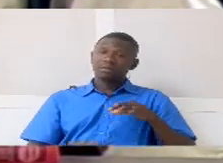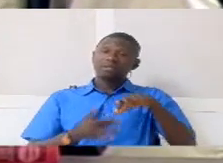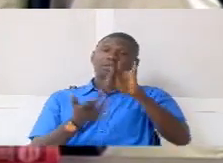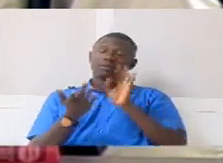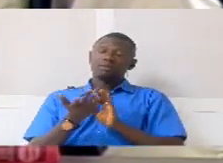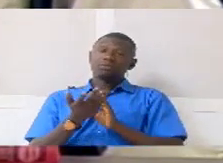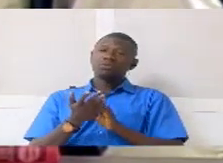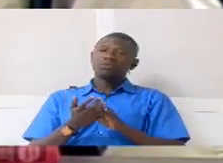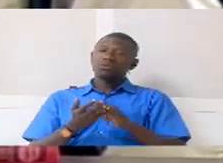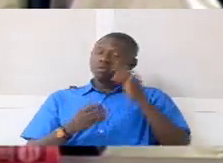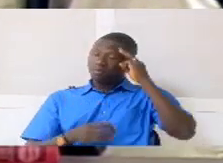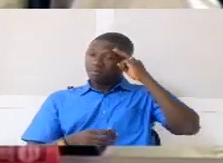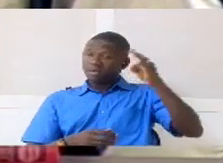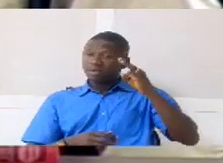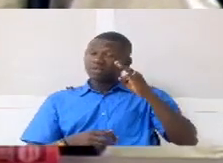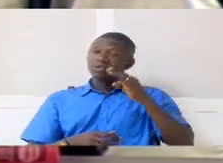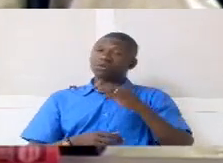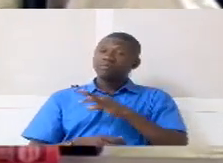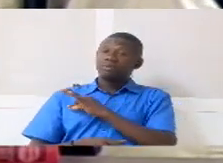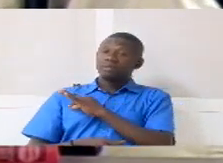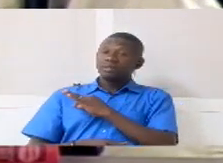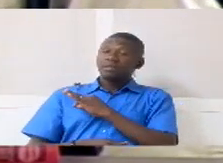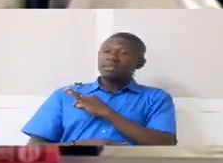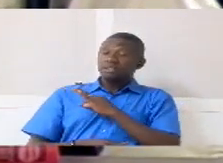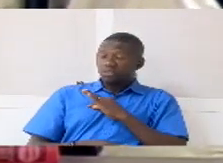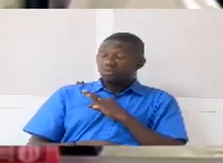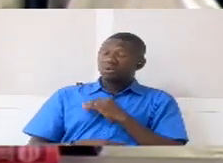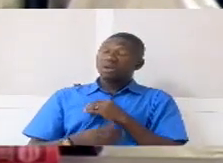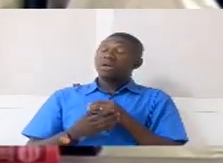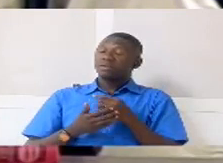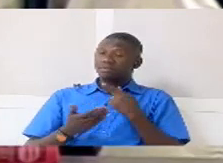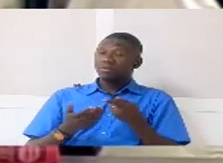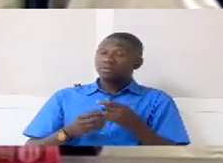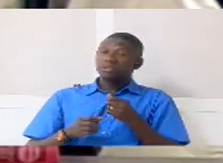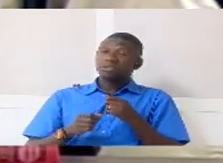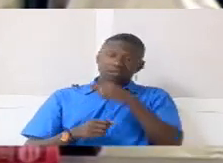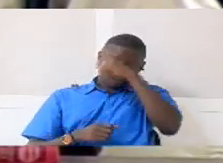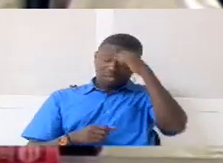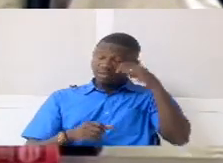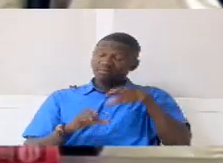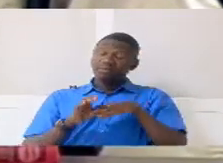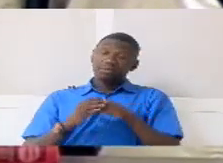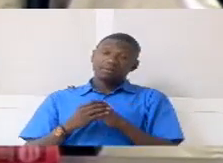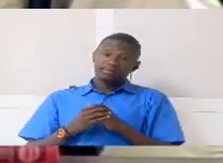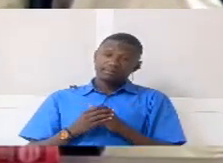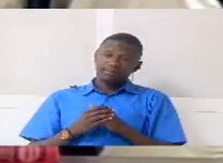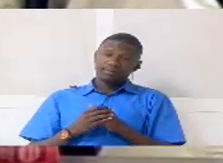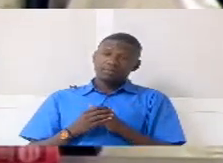staff officer. And that was where I was until the changeover of government.